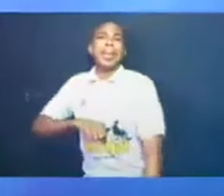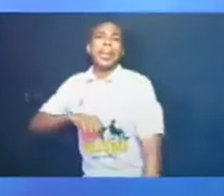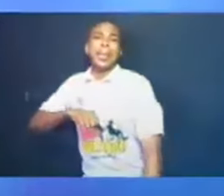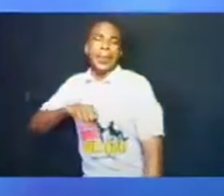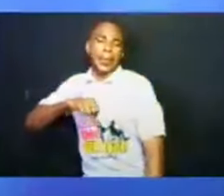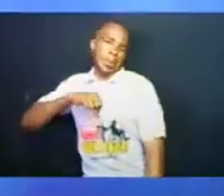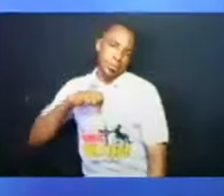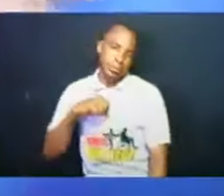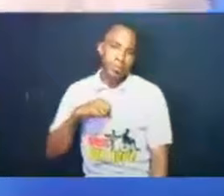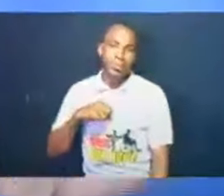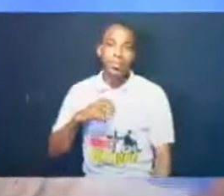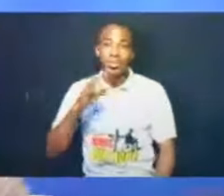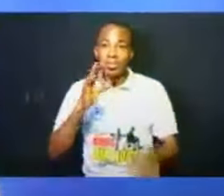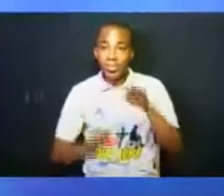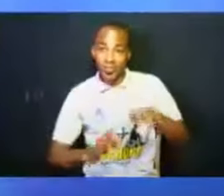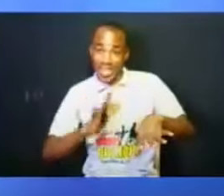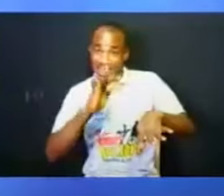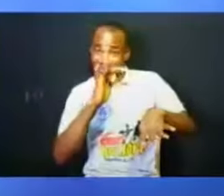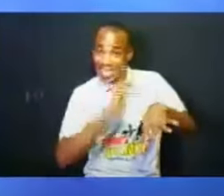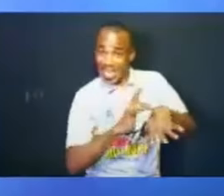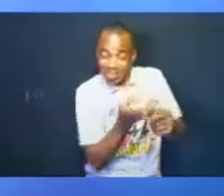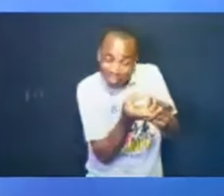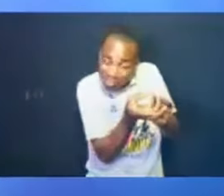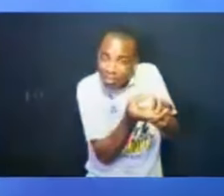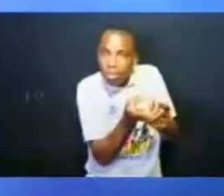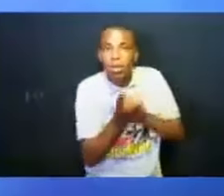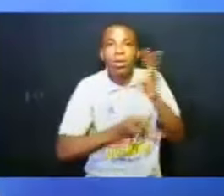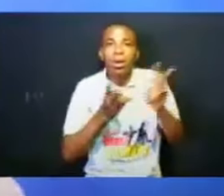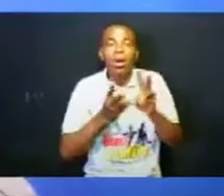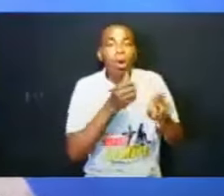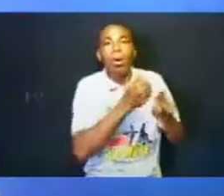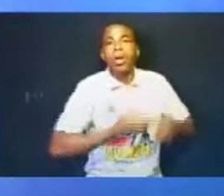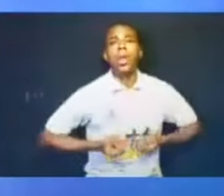they'll let the whole world hear. They are bitter and